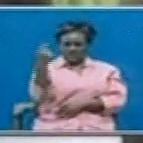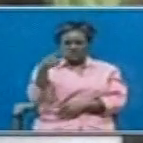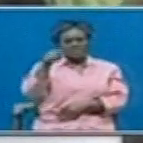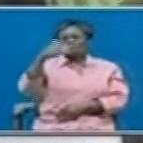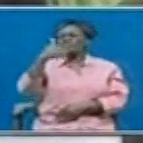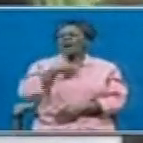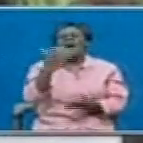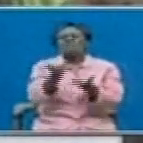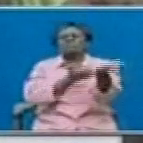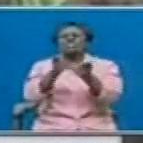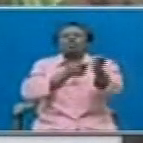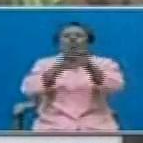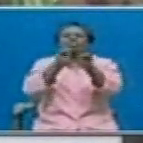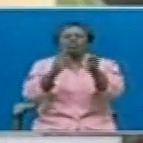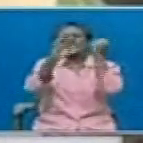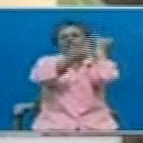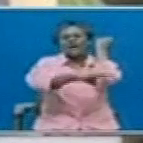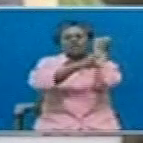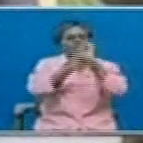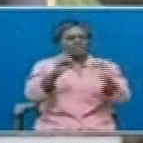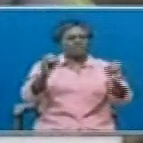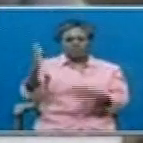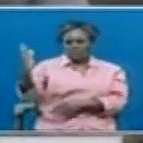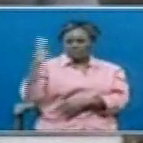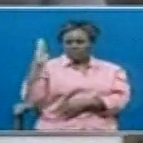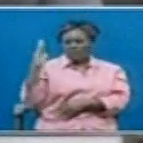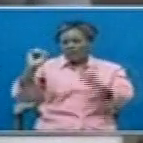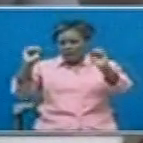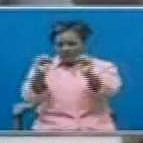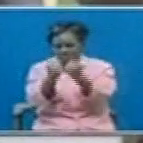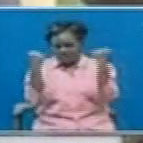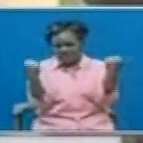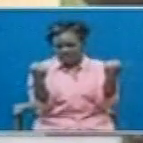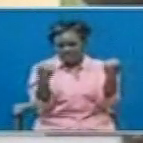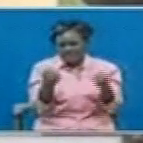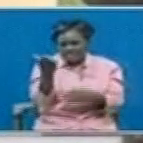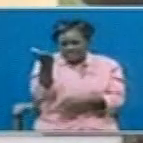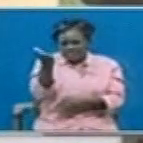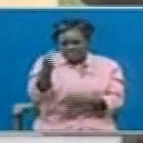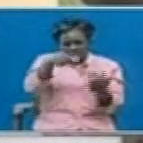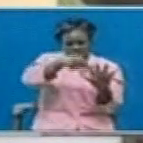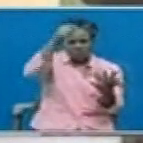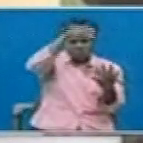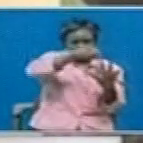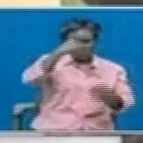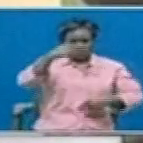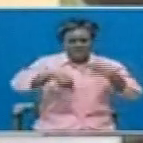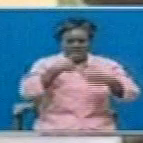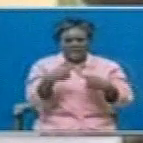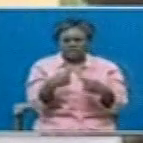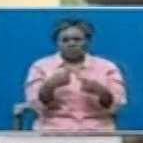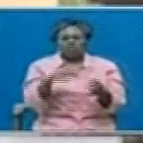no business governing this country. Usalama likitokea, how he selectively reacts to